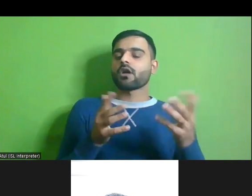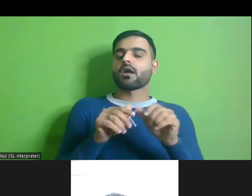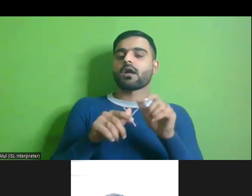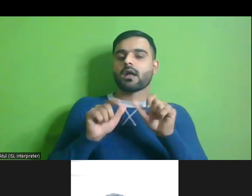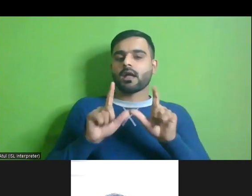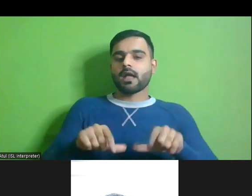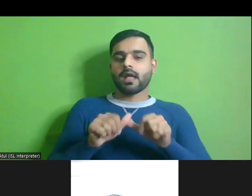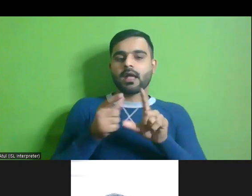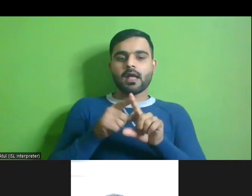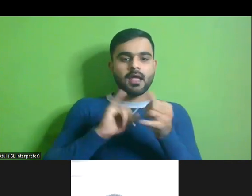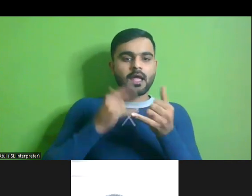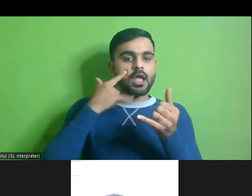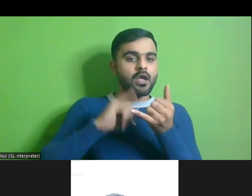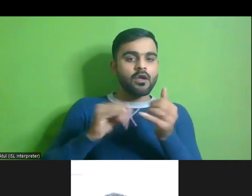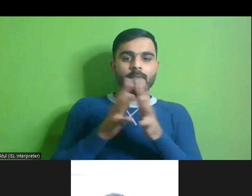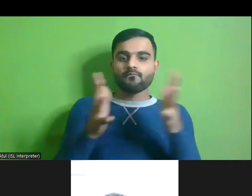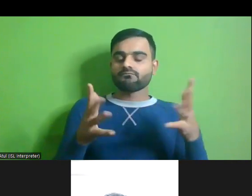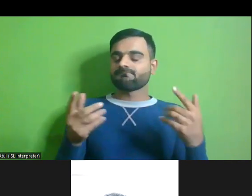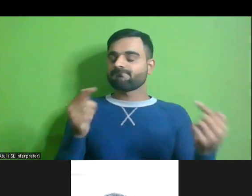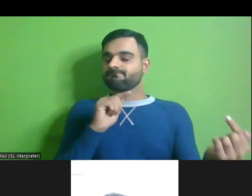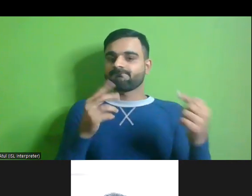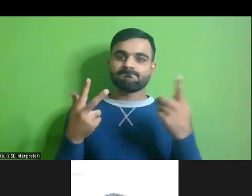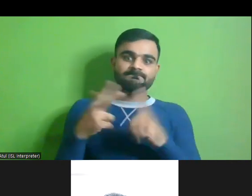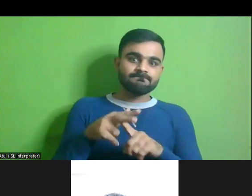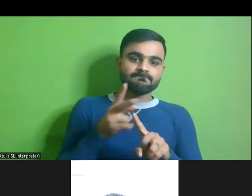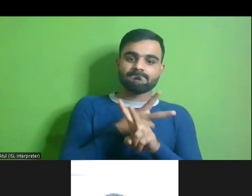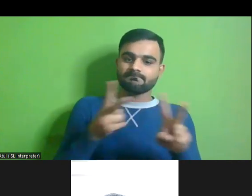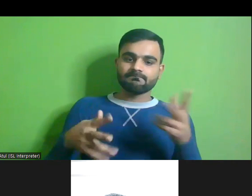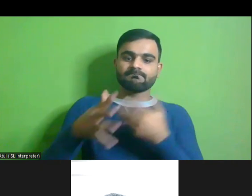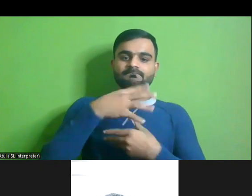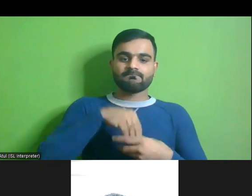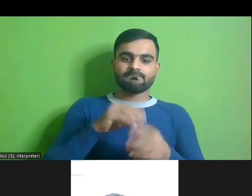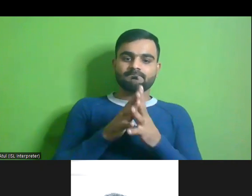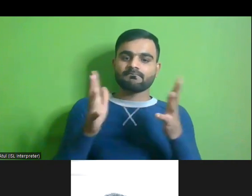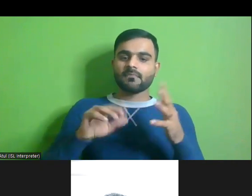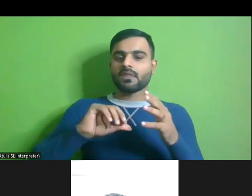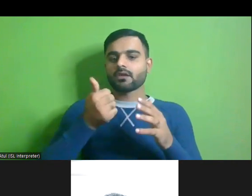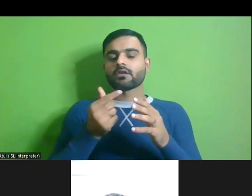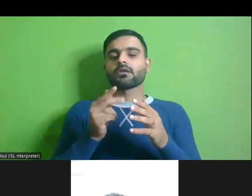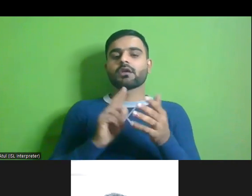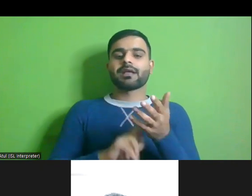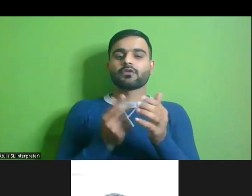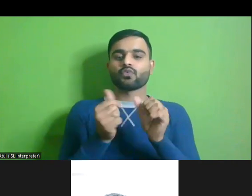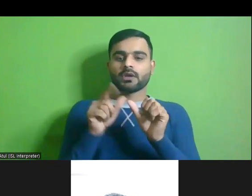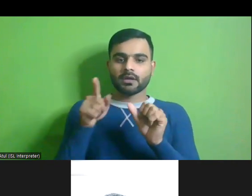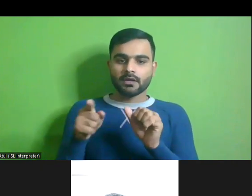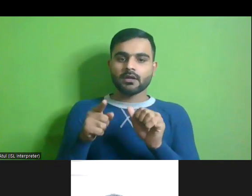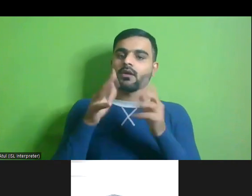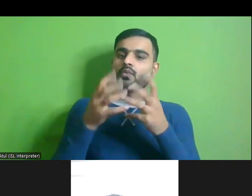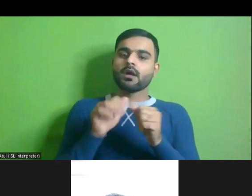Adivasis and has caused so much destruction. Maybe this is something the state would have done anyway, because they want access to the